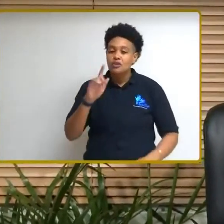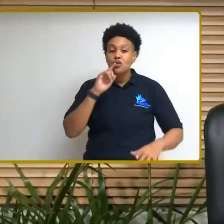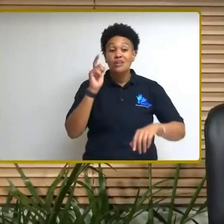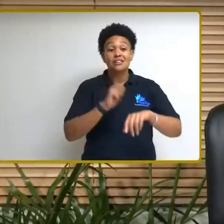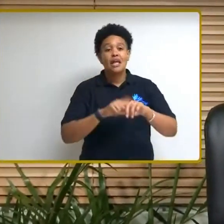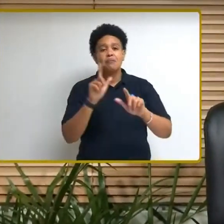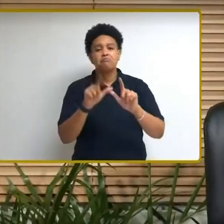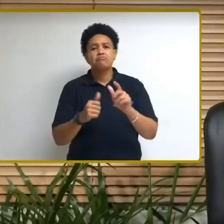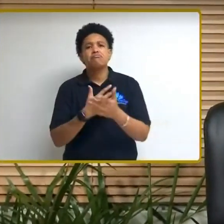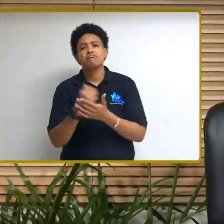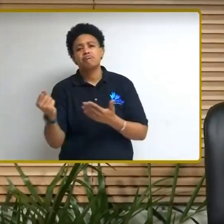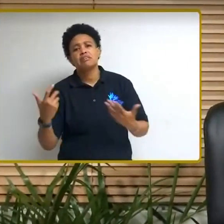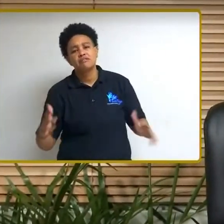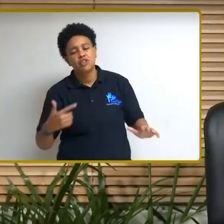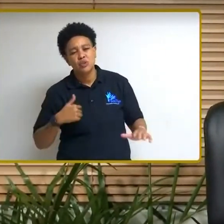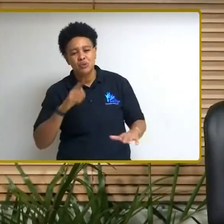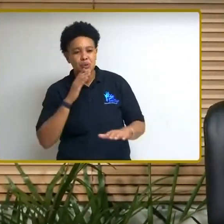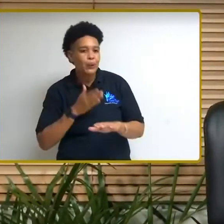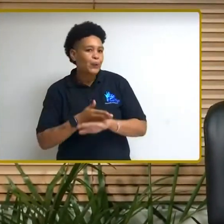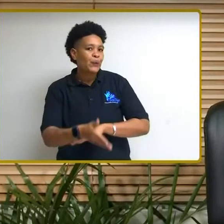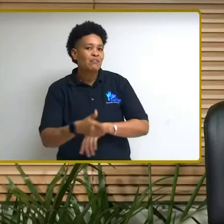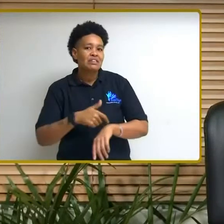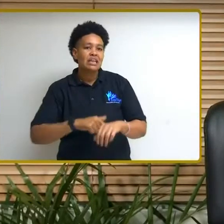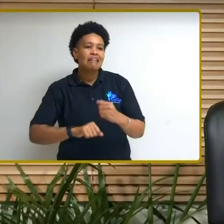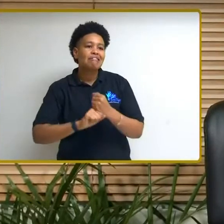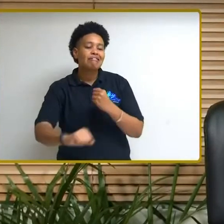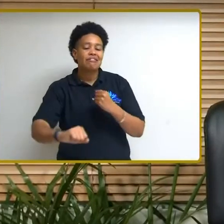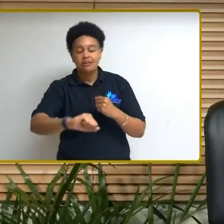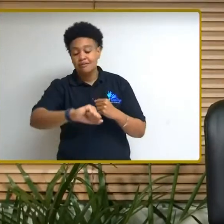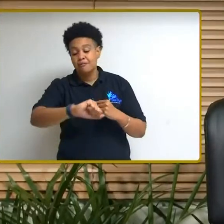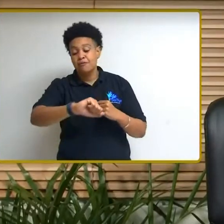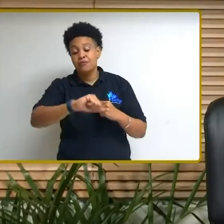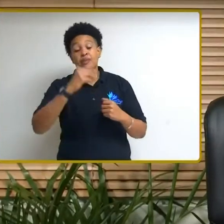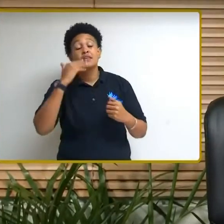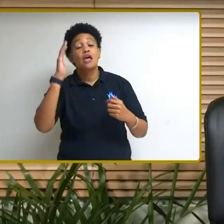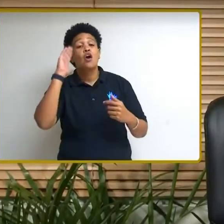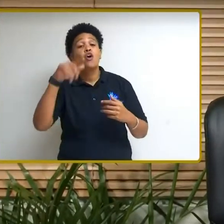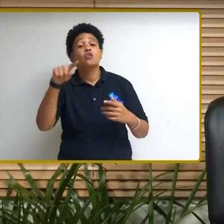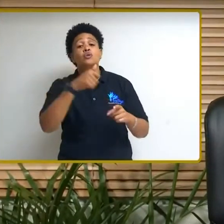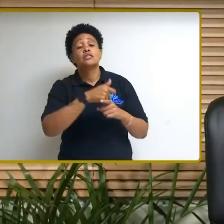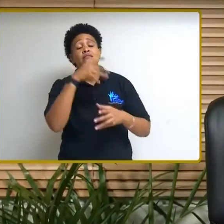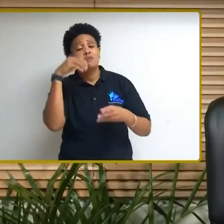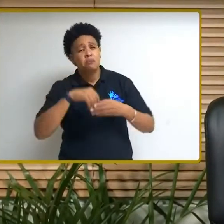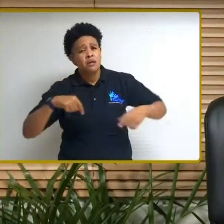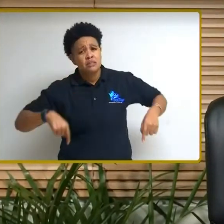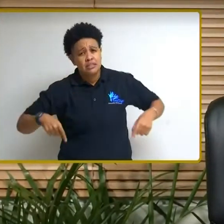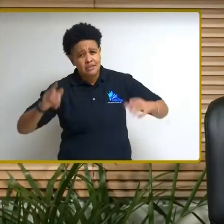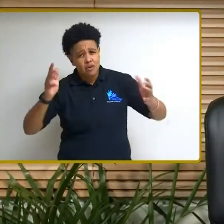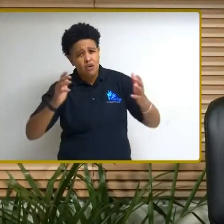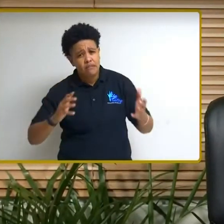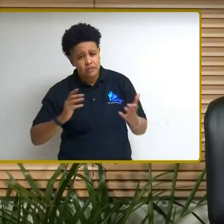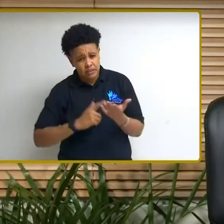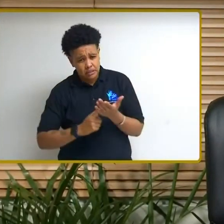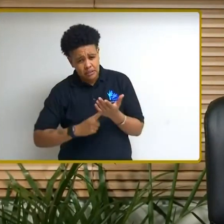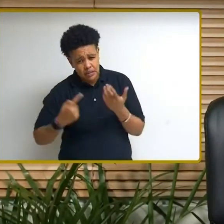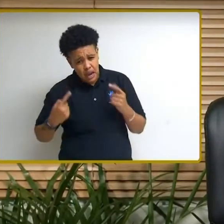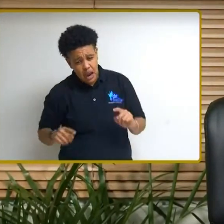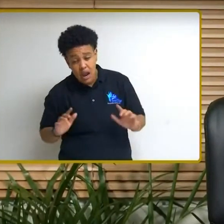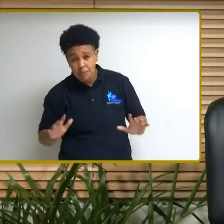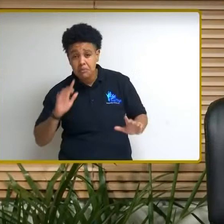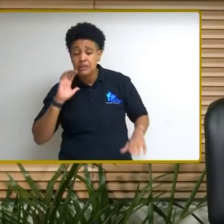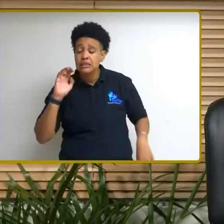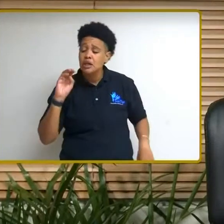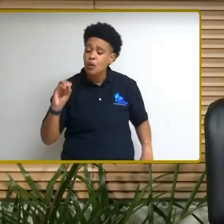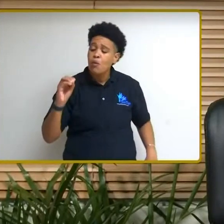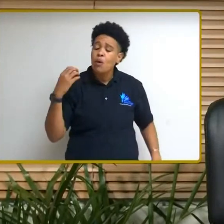time has passed, and we're a little bit over time. I want to thank all of those who have been a part of this evening's COVID conversations, the